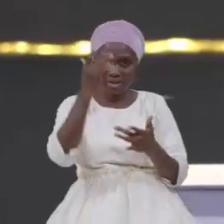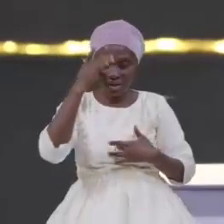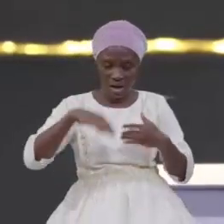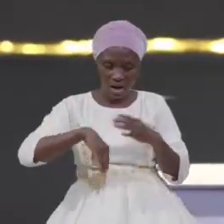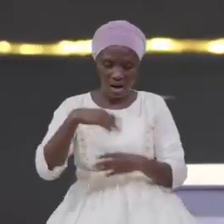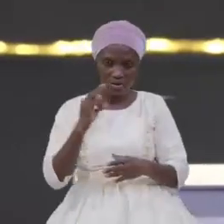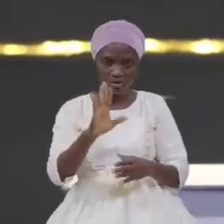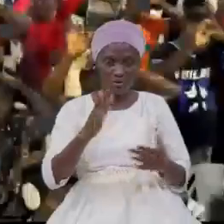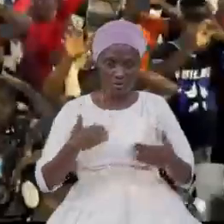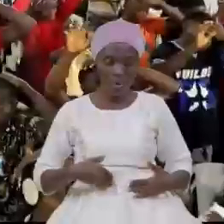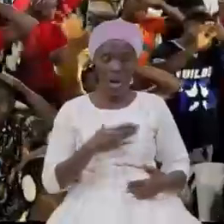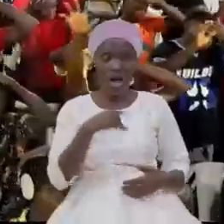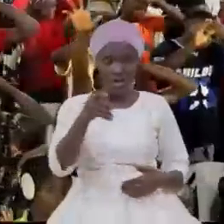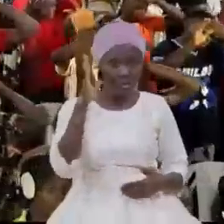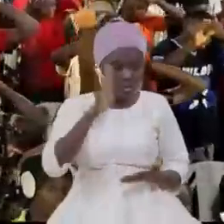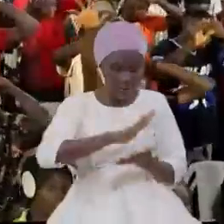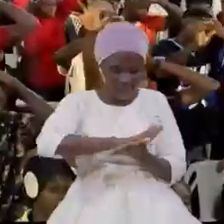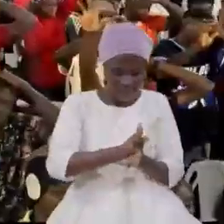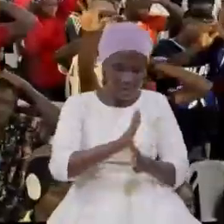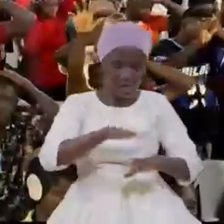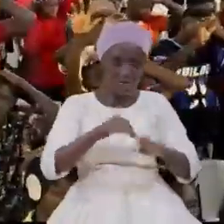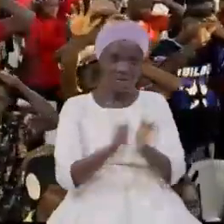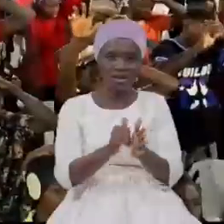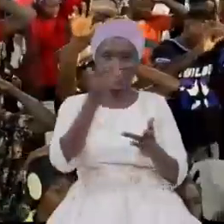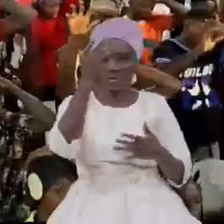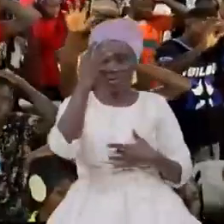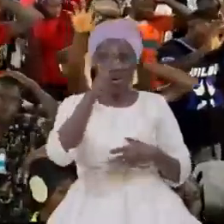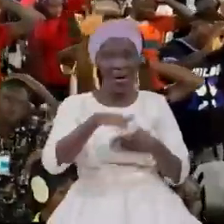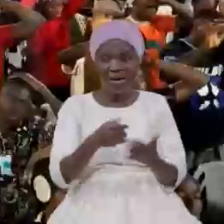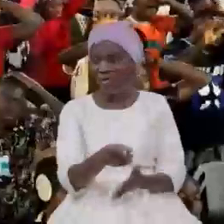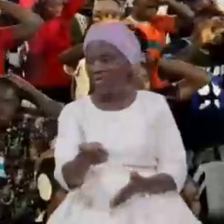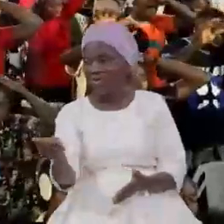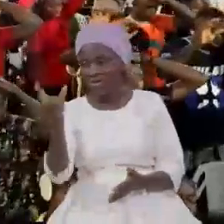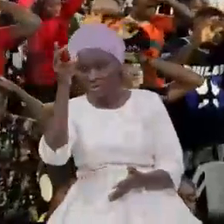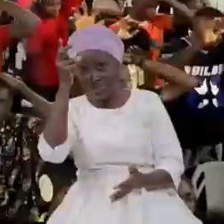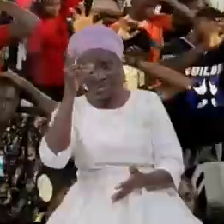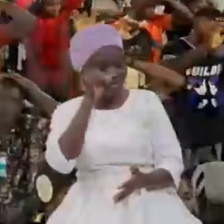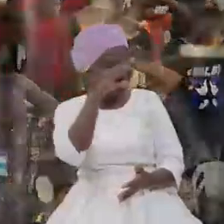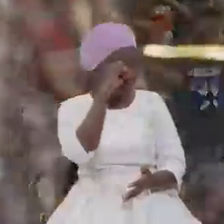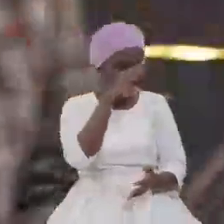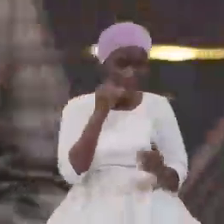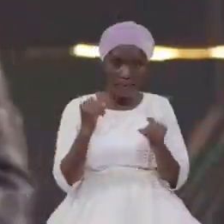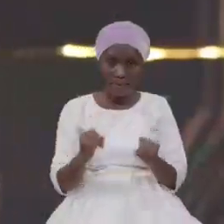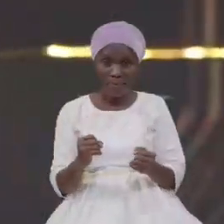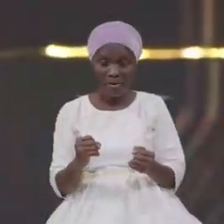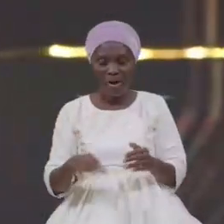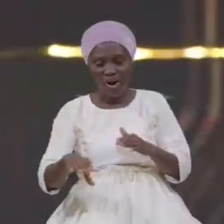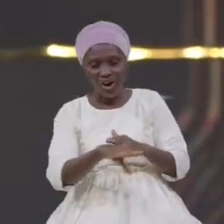that sickness. All those demons, all those evil powers, under my